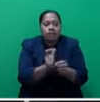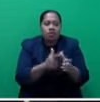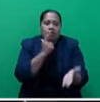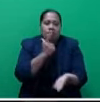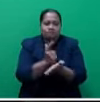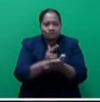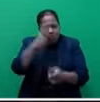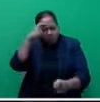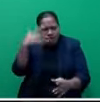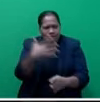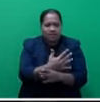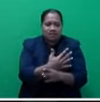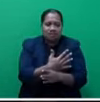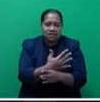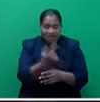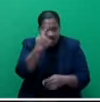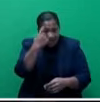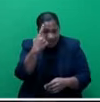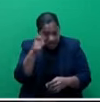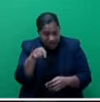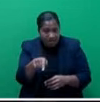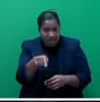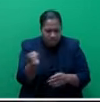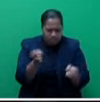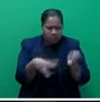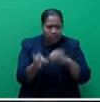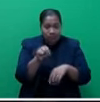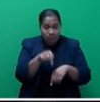confusion, Mr. Speaker, and the idea of putting